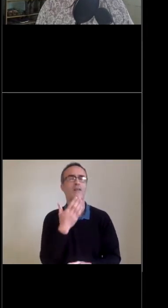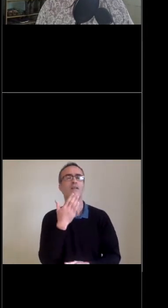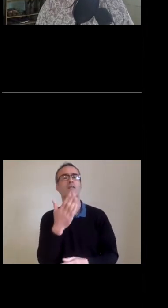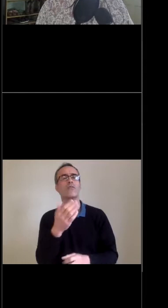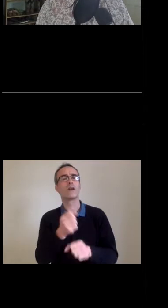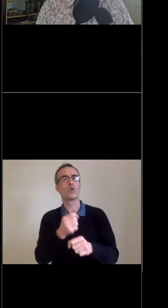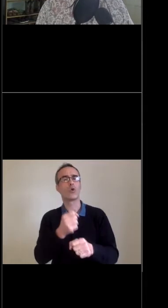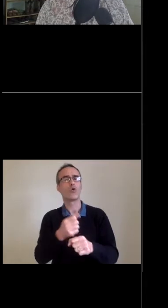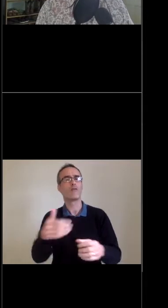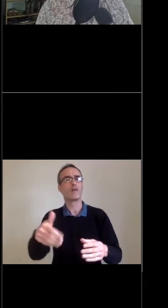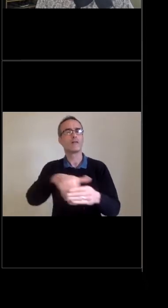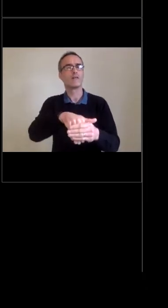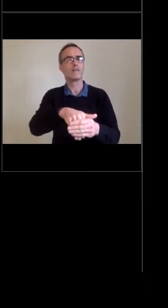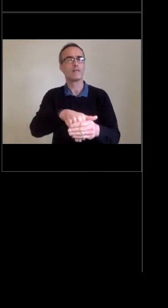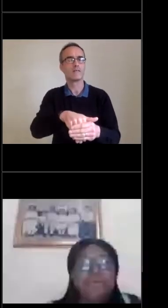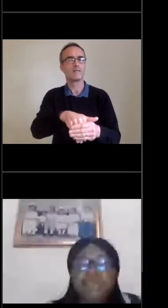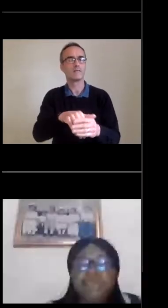us.